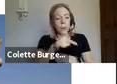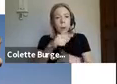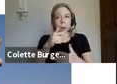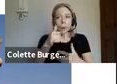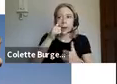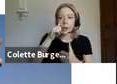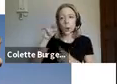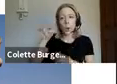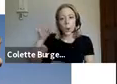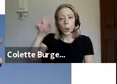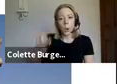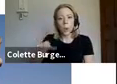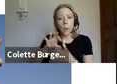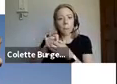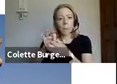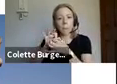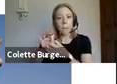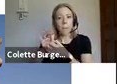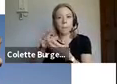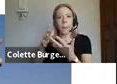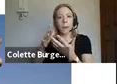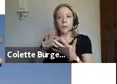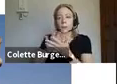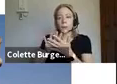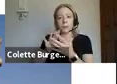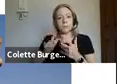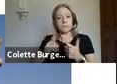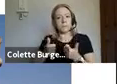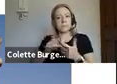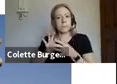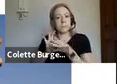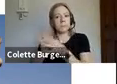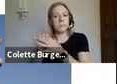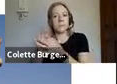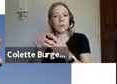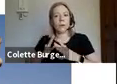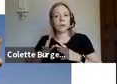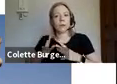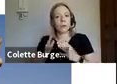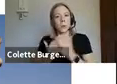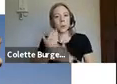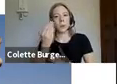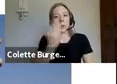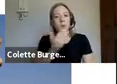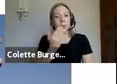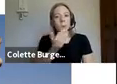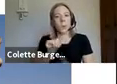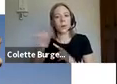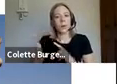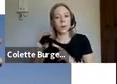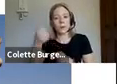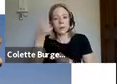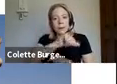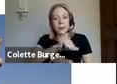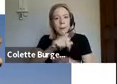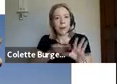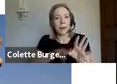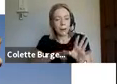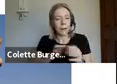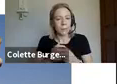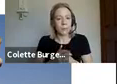they will see when they go to the new school the following academic year.